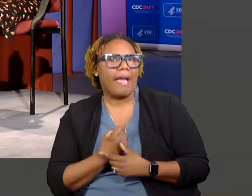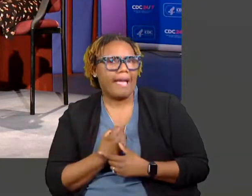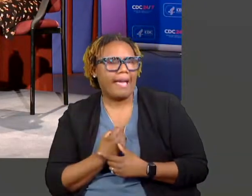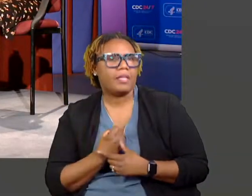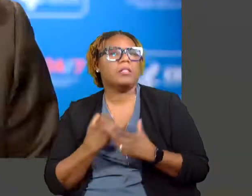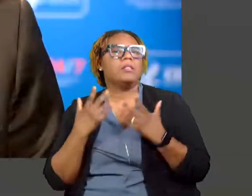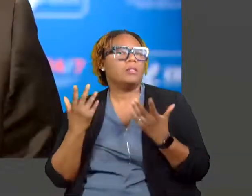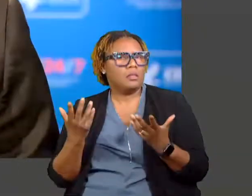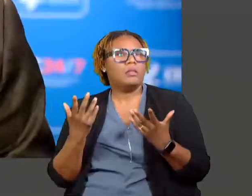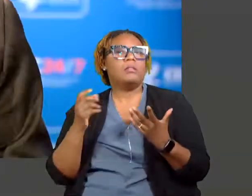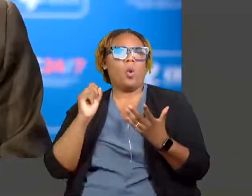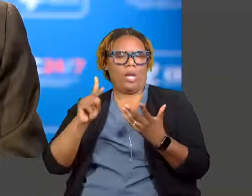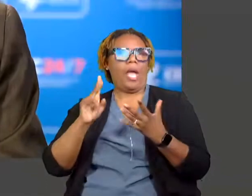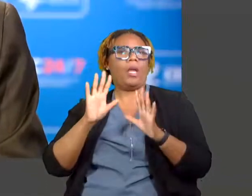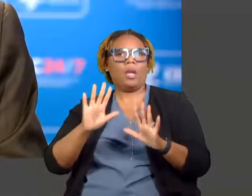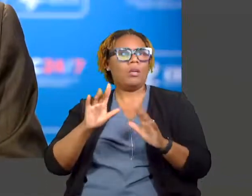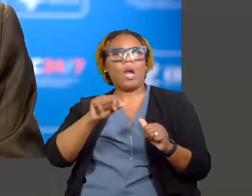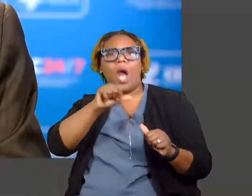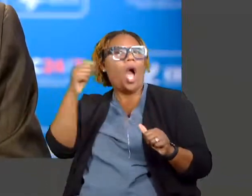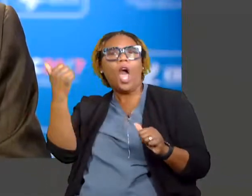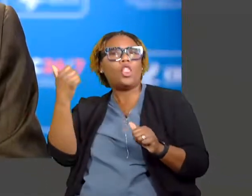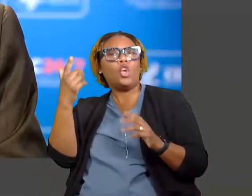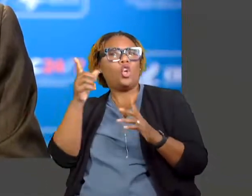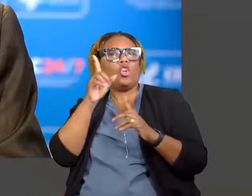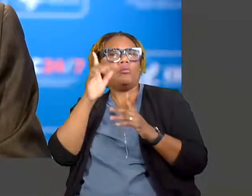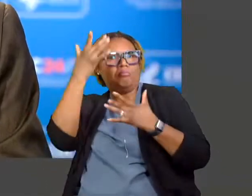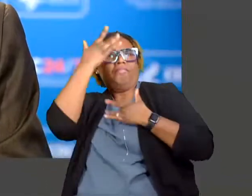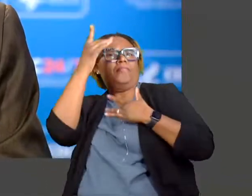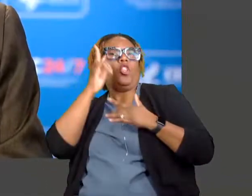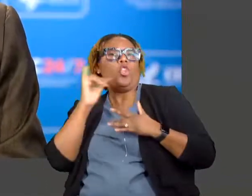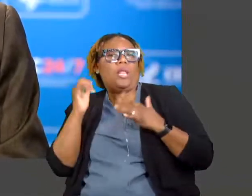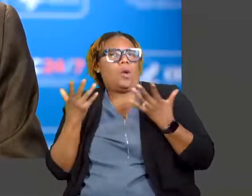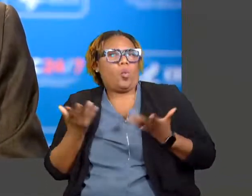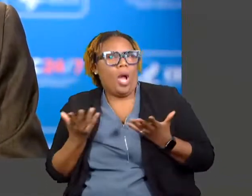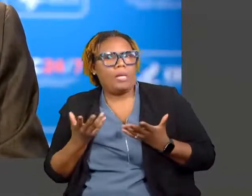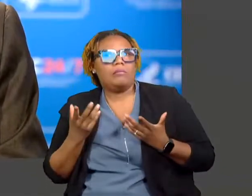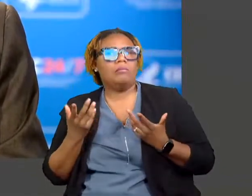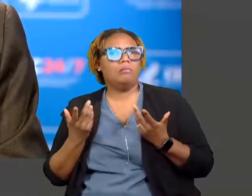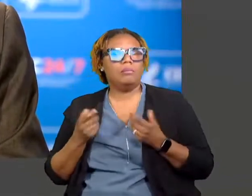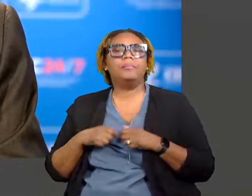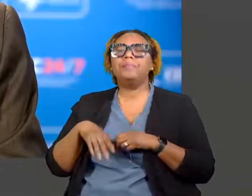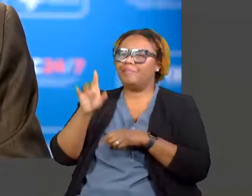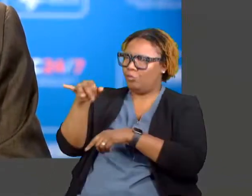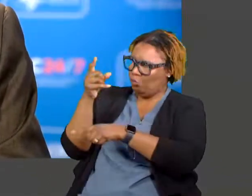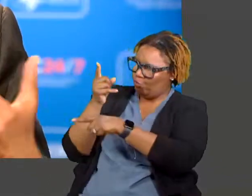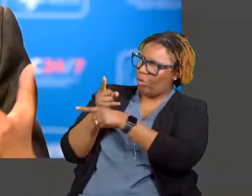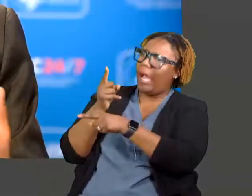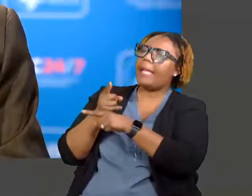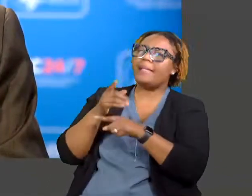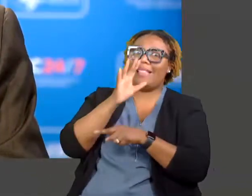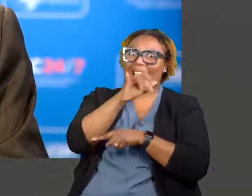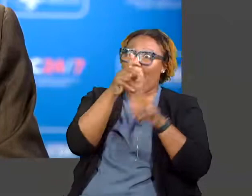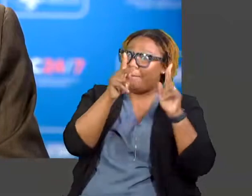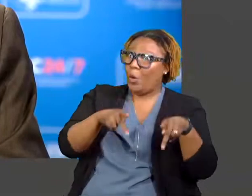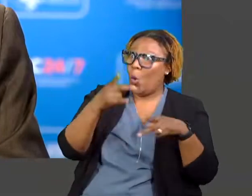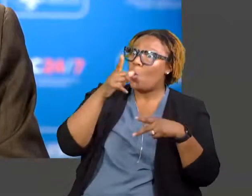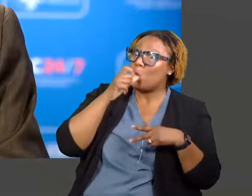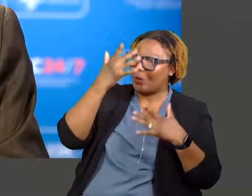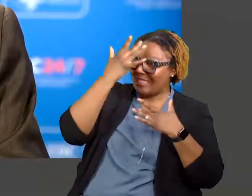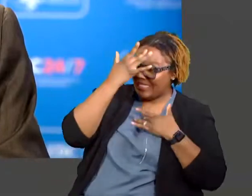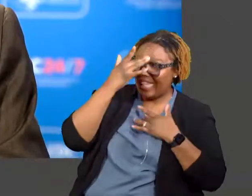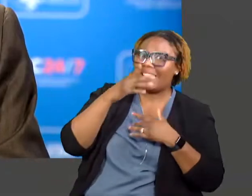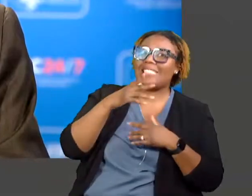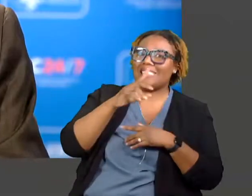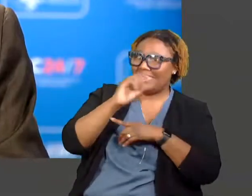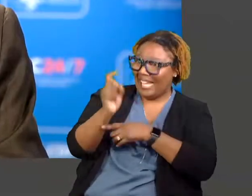for? Well, no, thank you for that question. You're right. The individual in Texas did have eye redness, or what's called conjunctivitis.